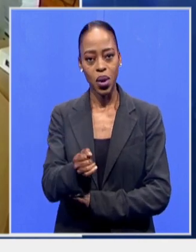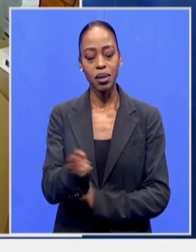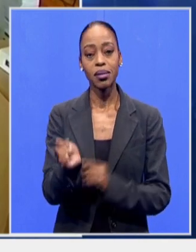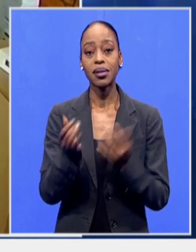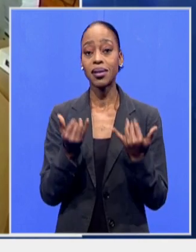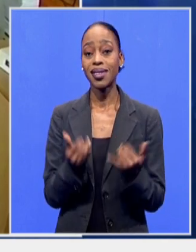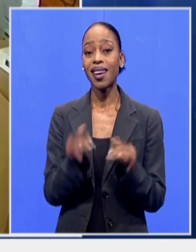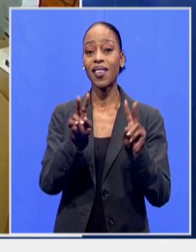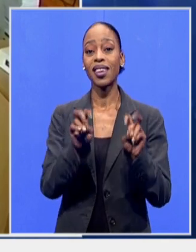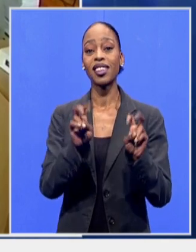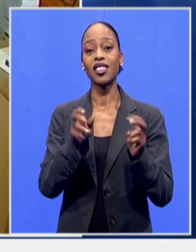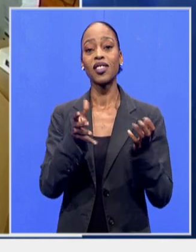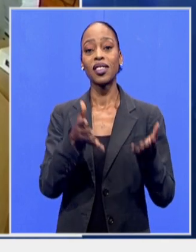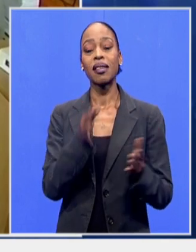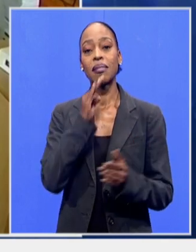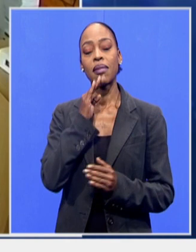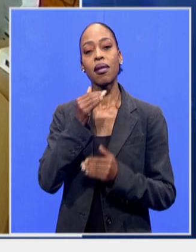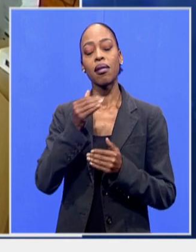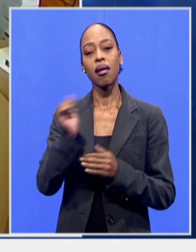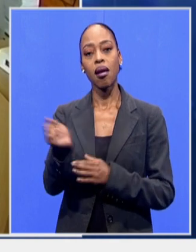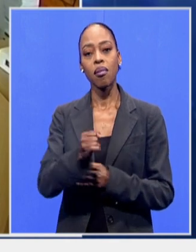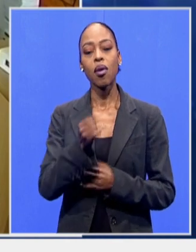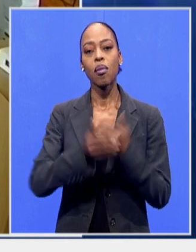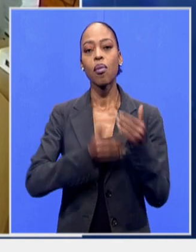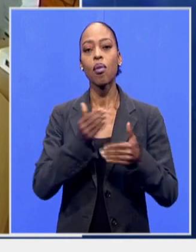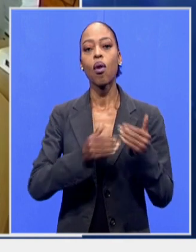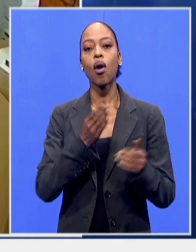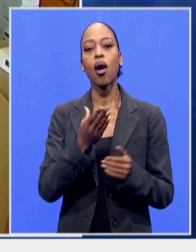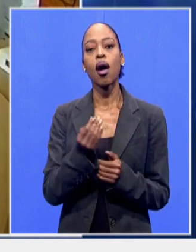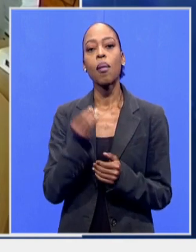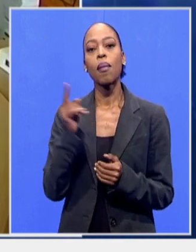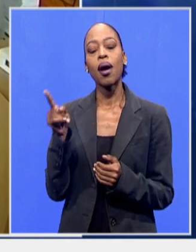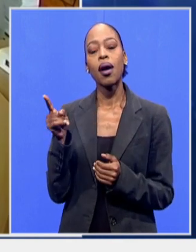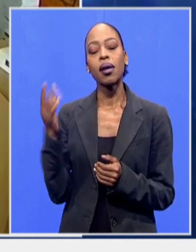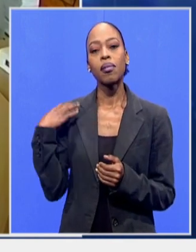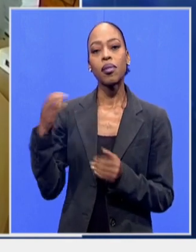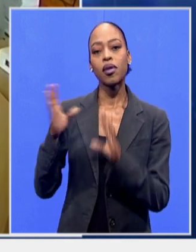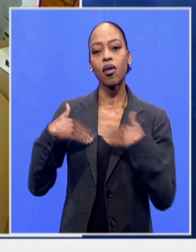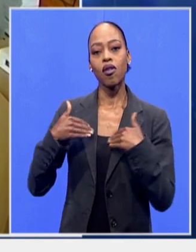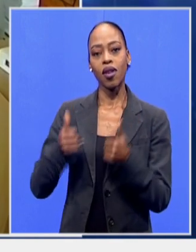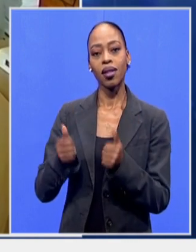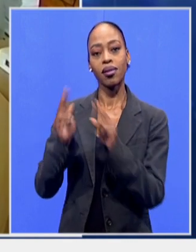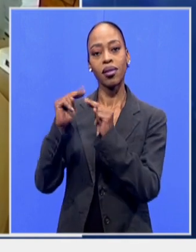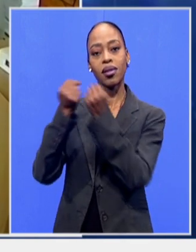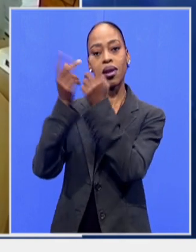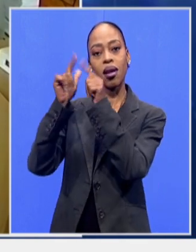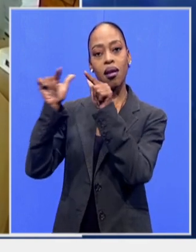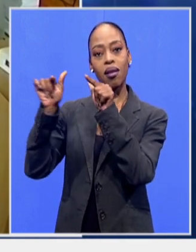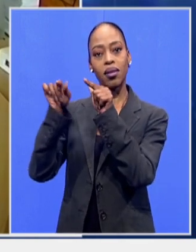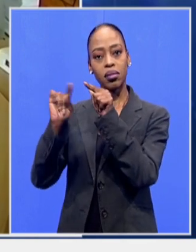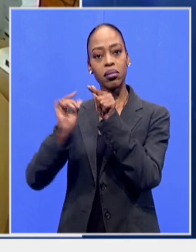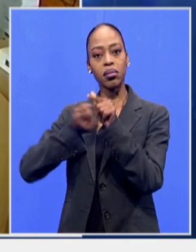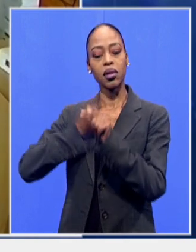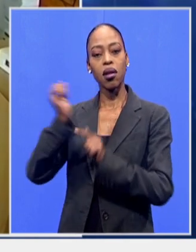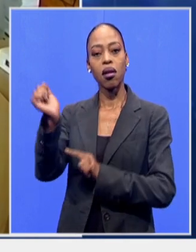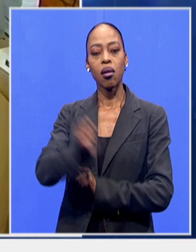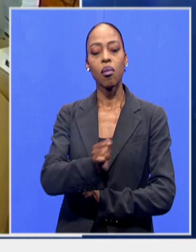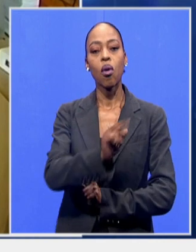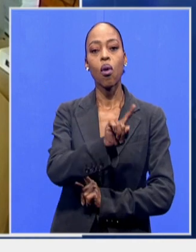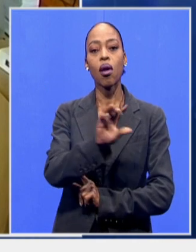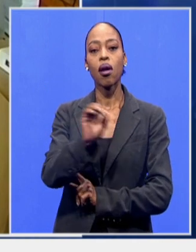particular case, there was an appointment process by the then Minister of Health at the national level, who appointed about 100